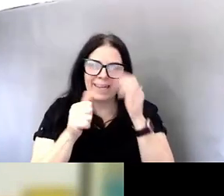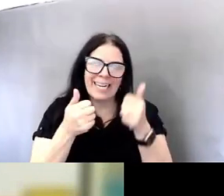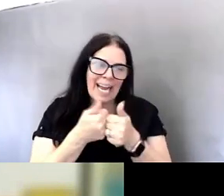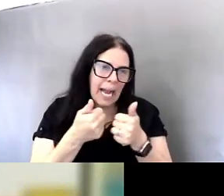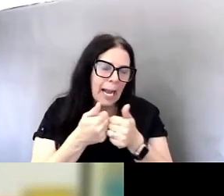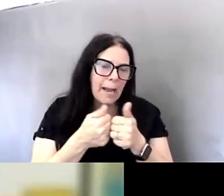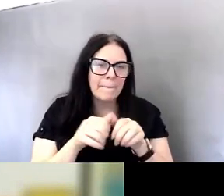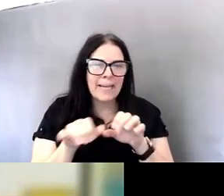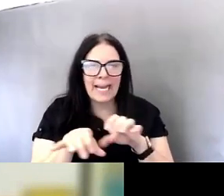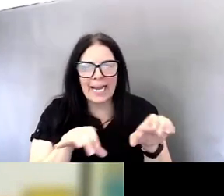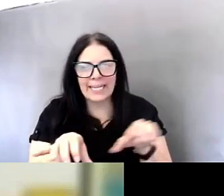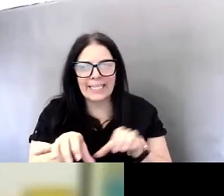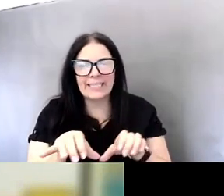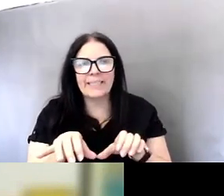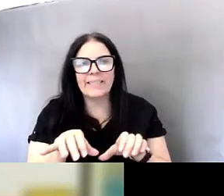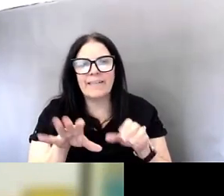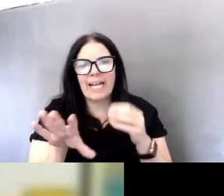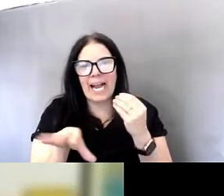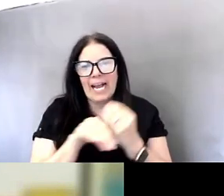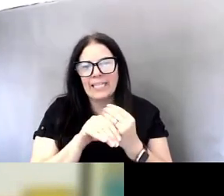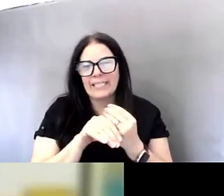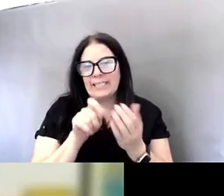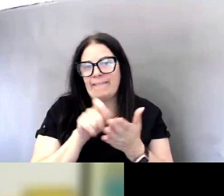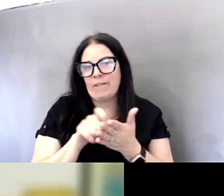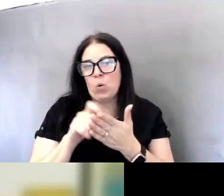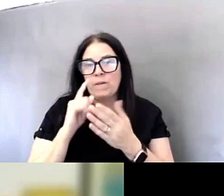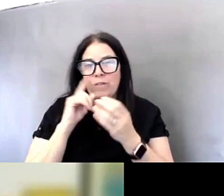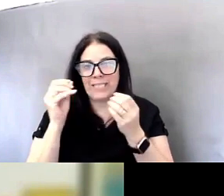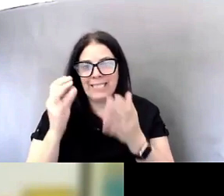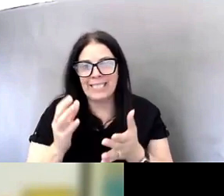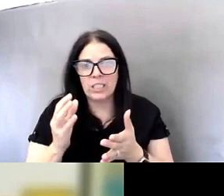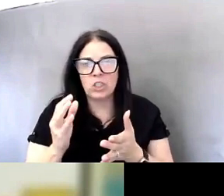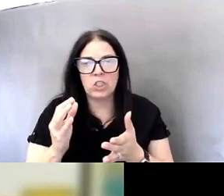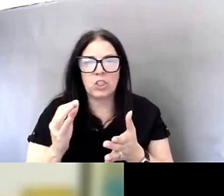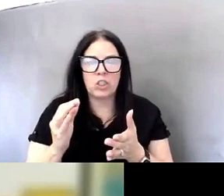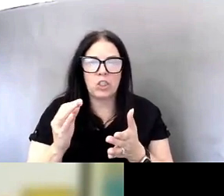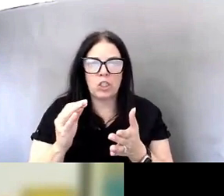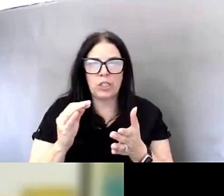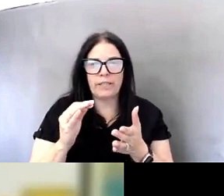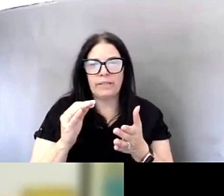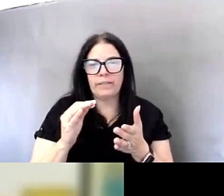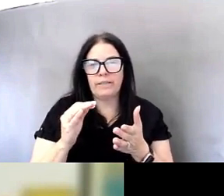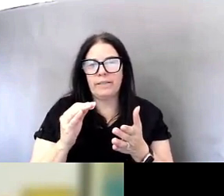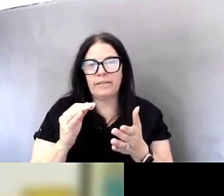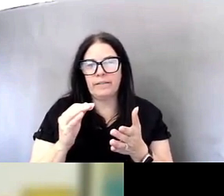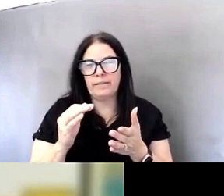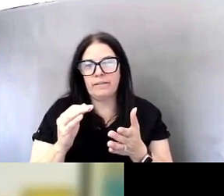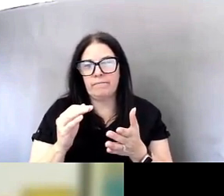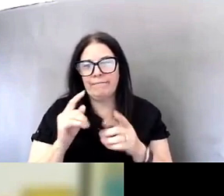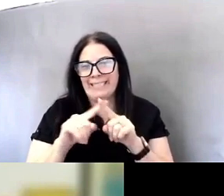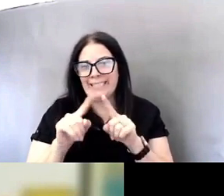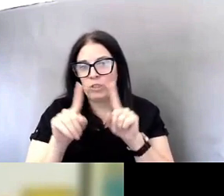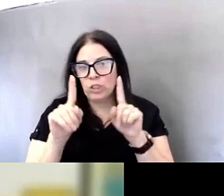games, activities, extensive notes for the teacher, mini tests,